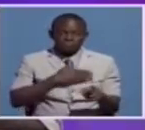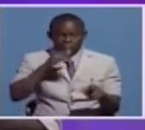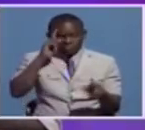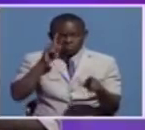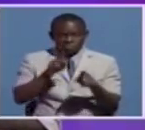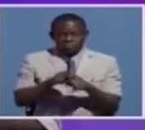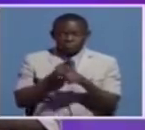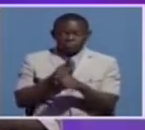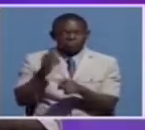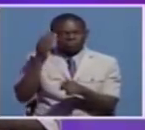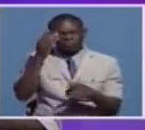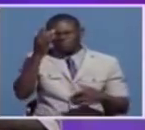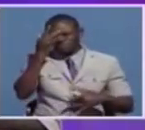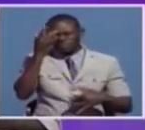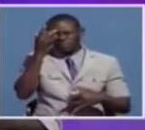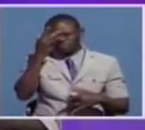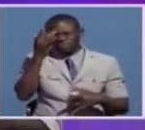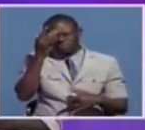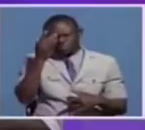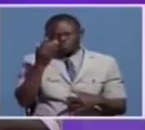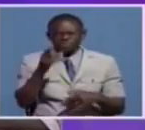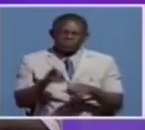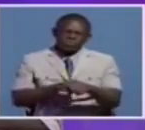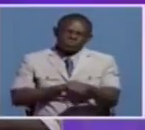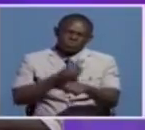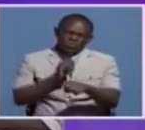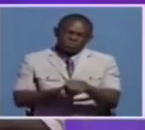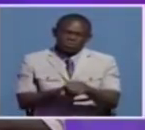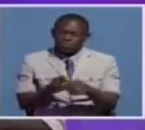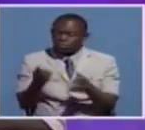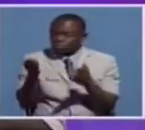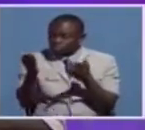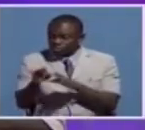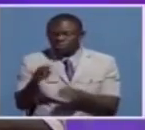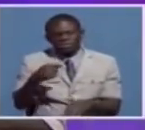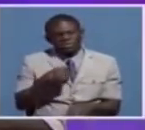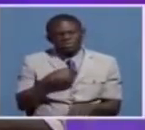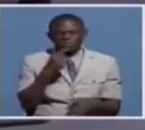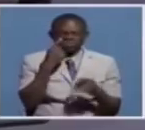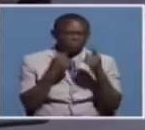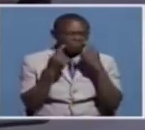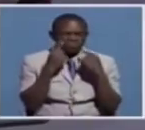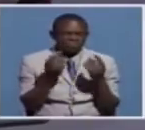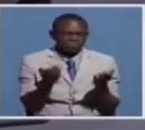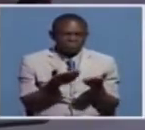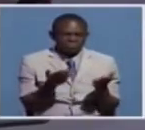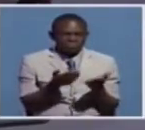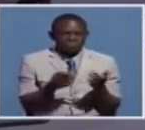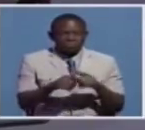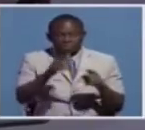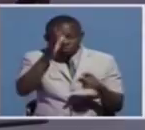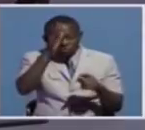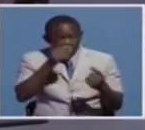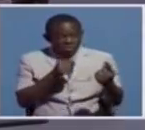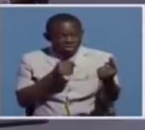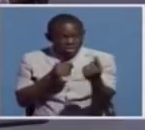died, I didn't cry. But when he came, he broke down and wept because he missed he missed the farewell opportunity. I suppose. I don't know whether it